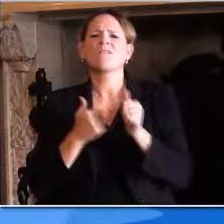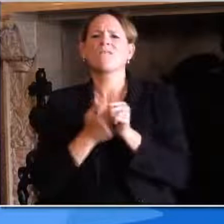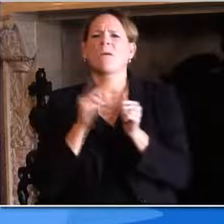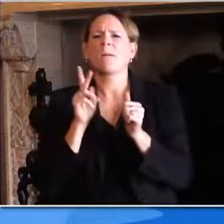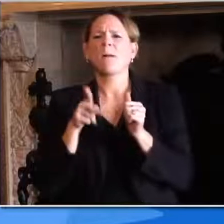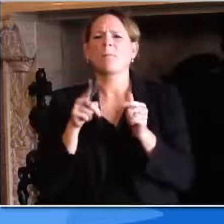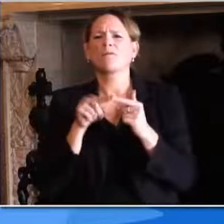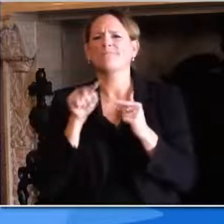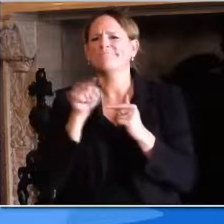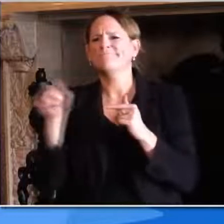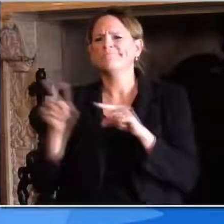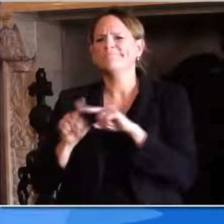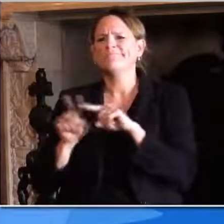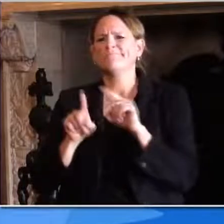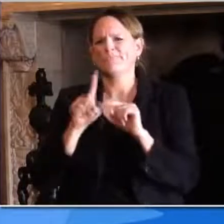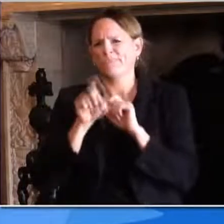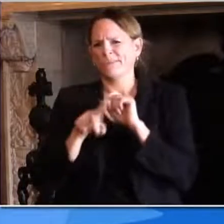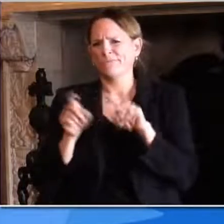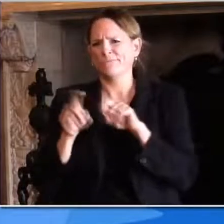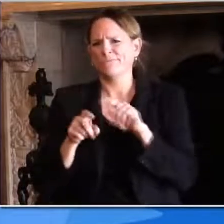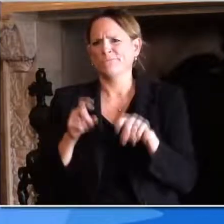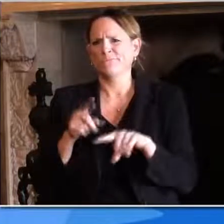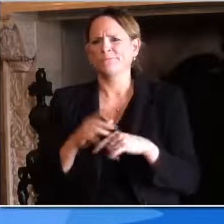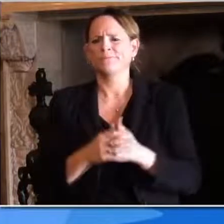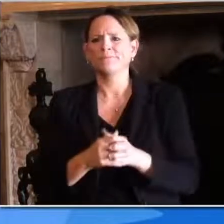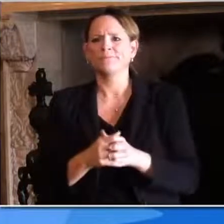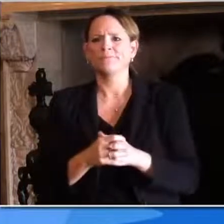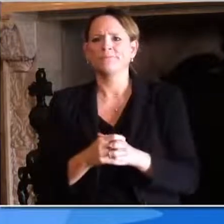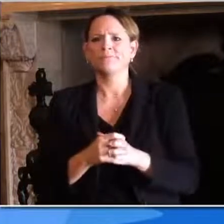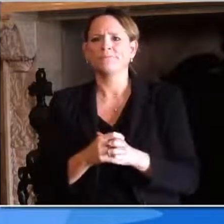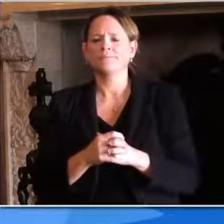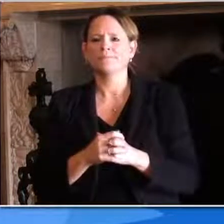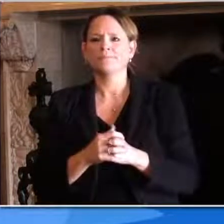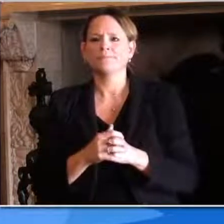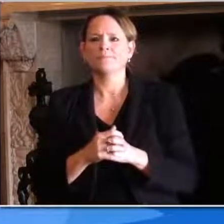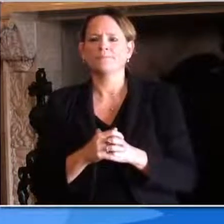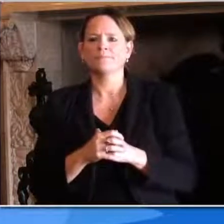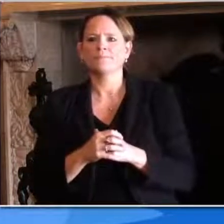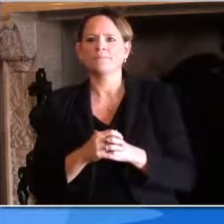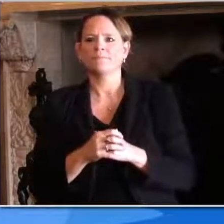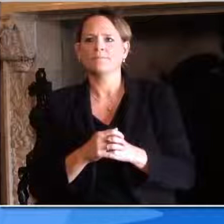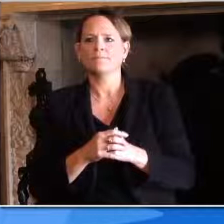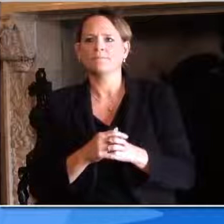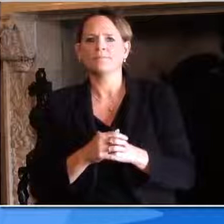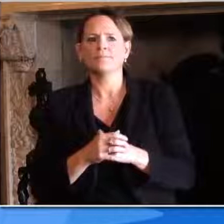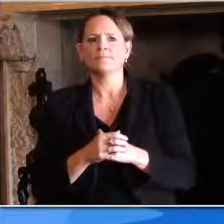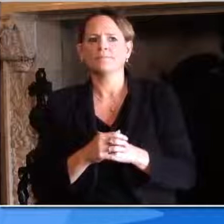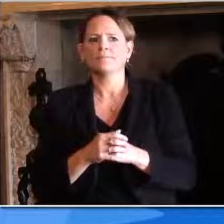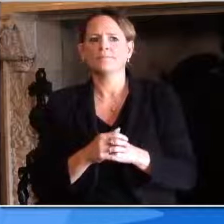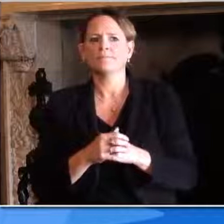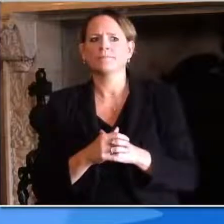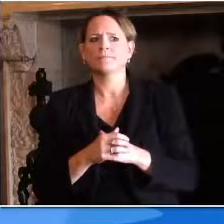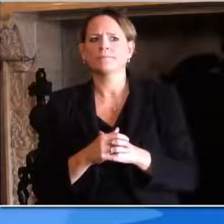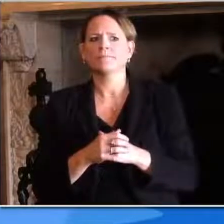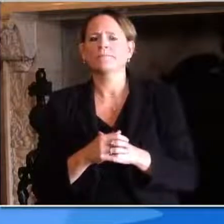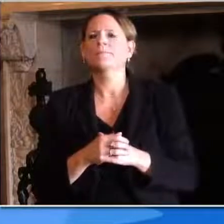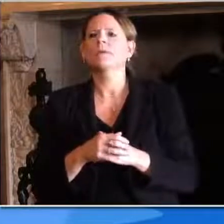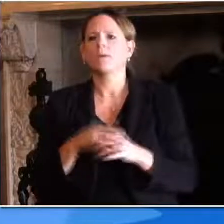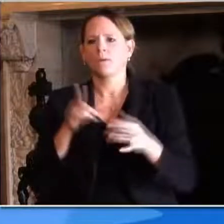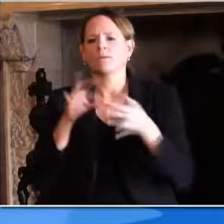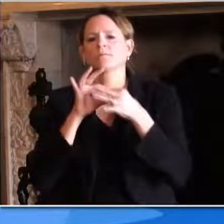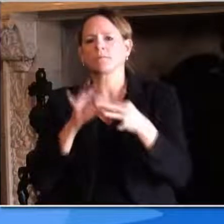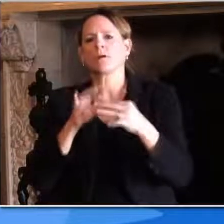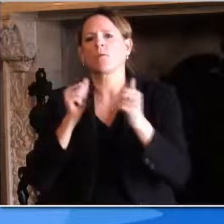enforcement. Given the fact that the safer home orders, you had local, I think